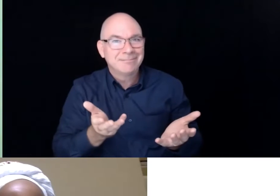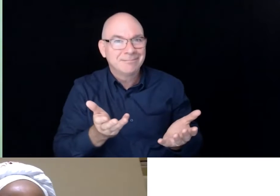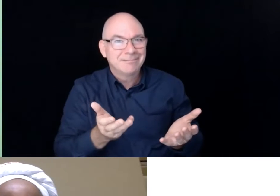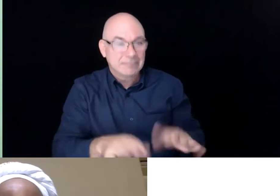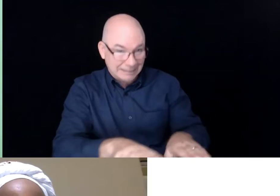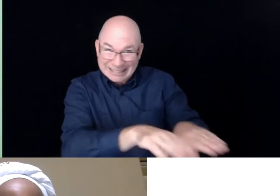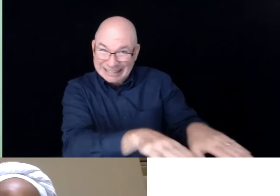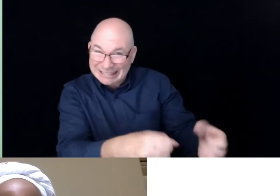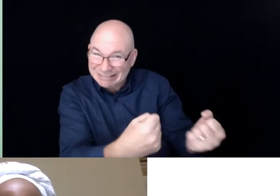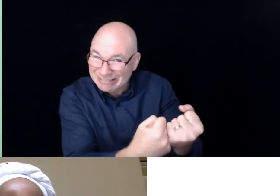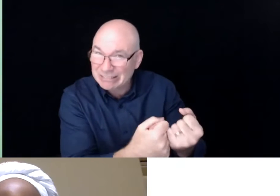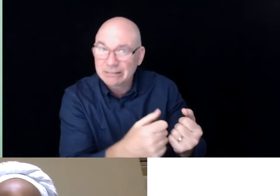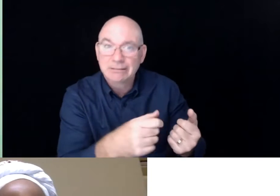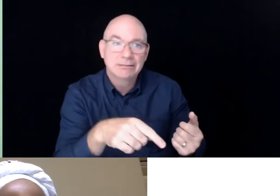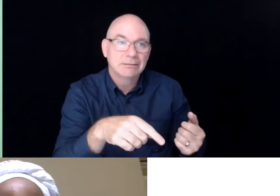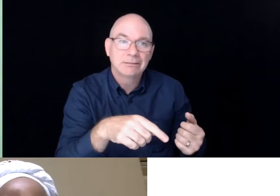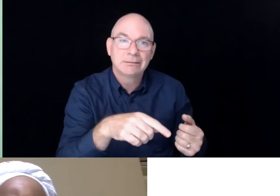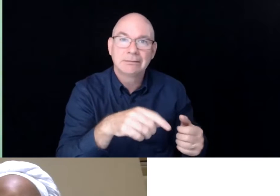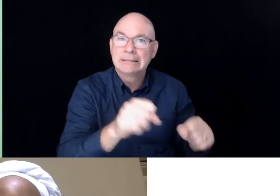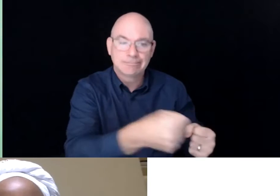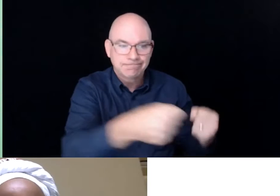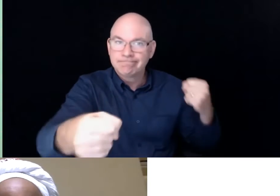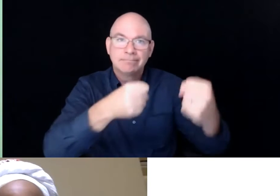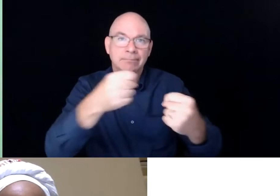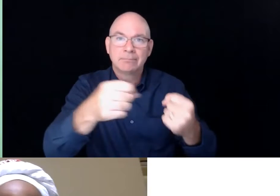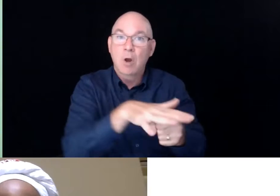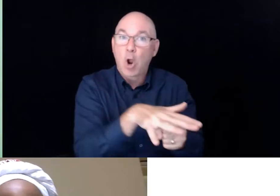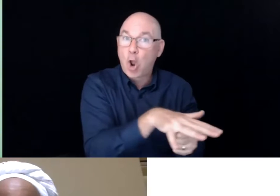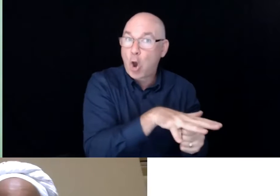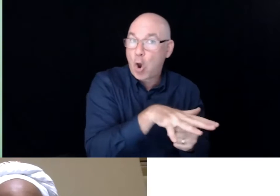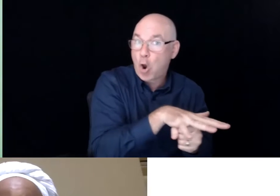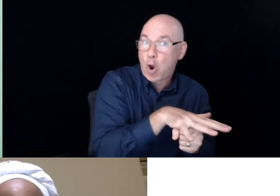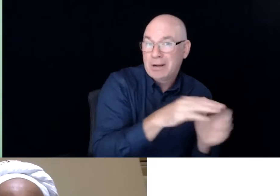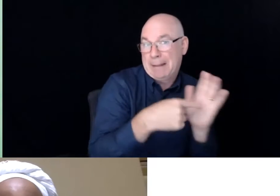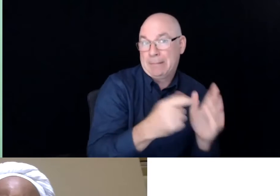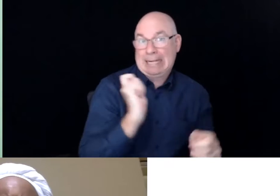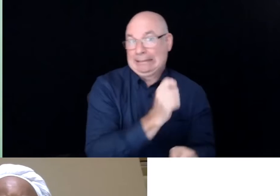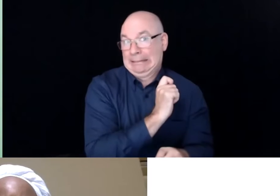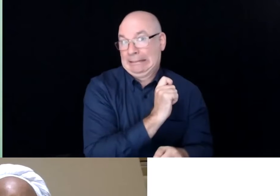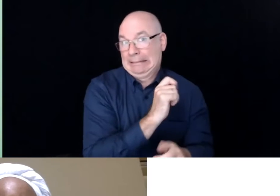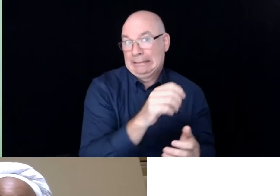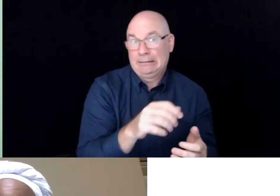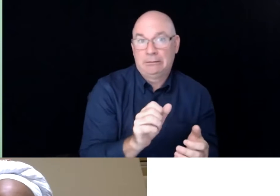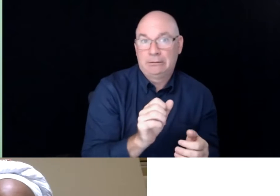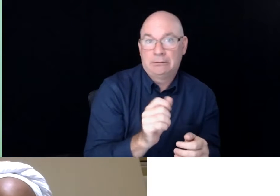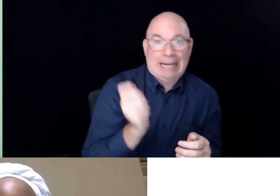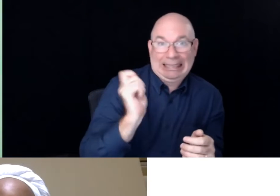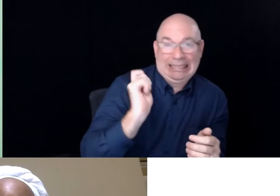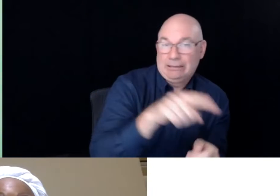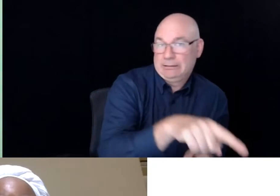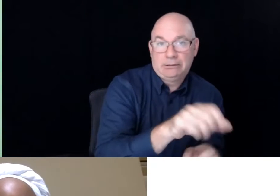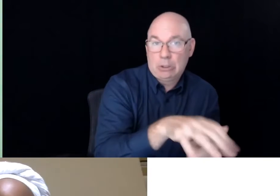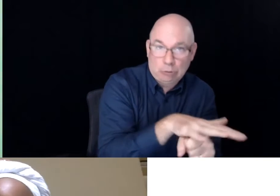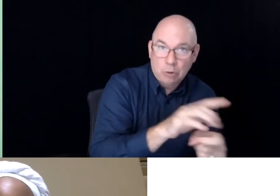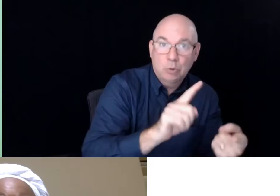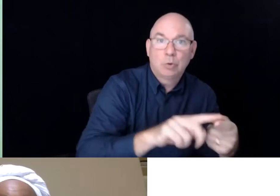children to participate in different forums, from the national, from the local in Kenya, county level, to the national, to